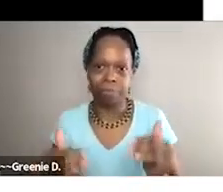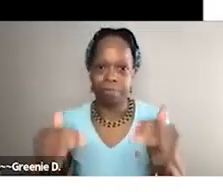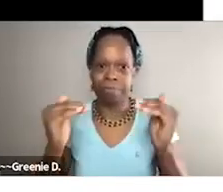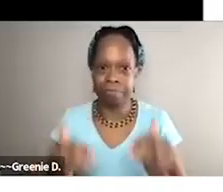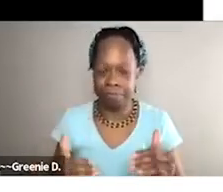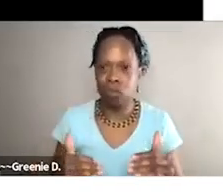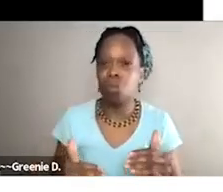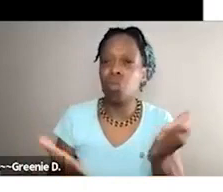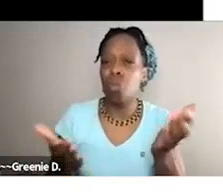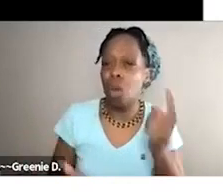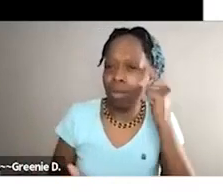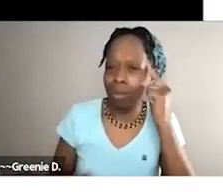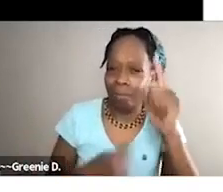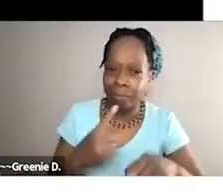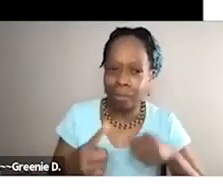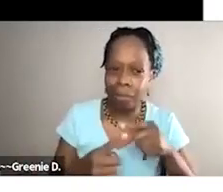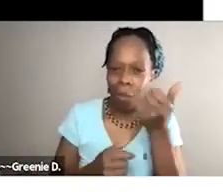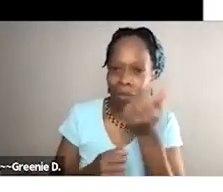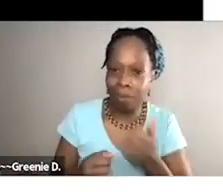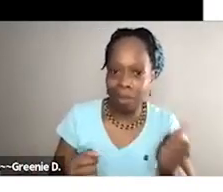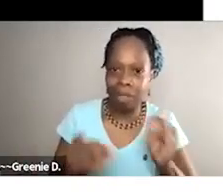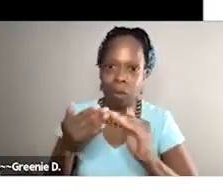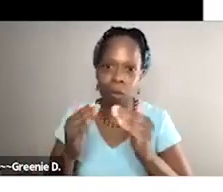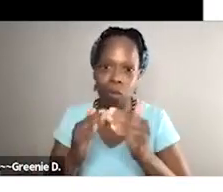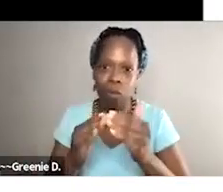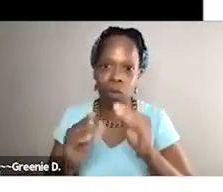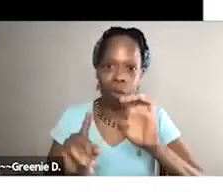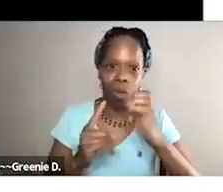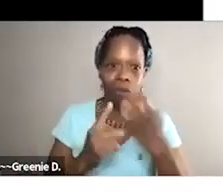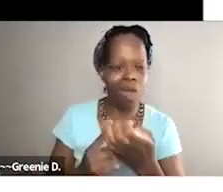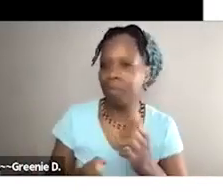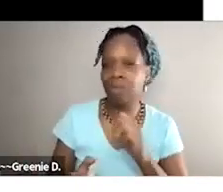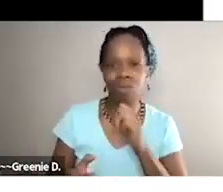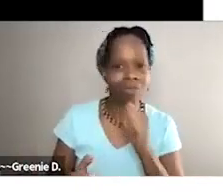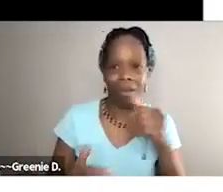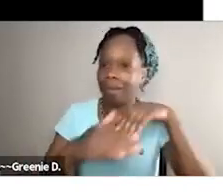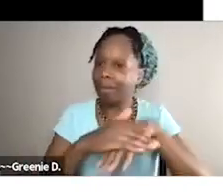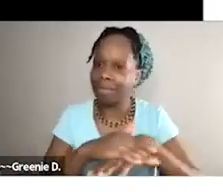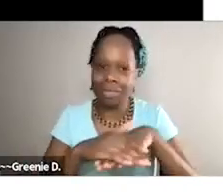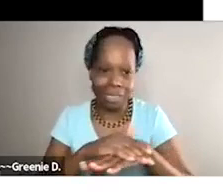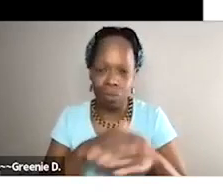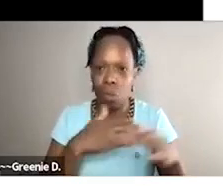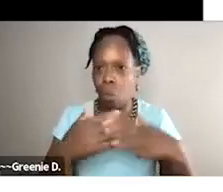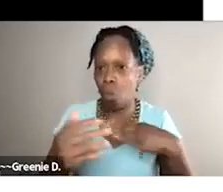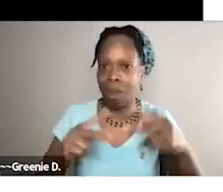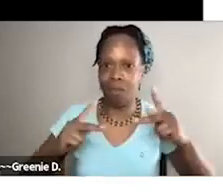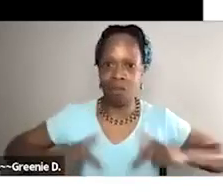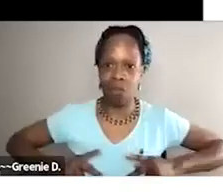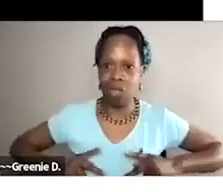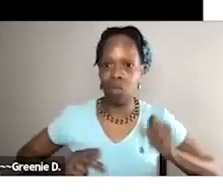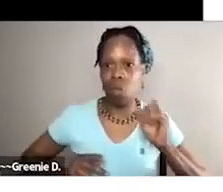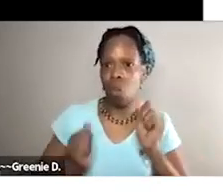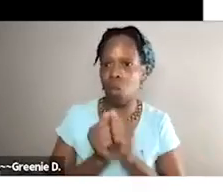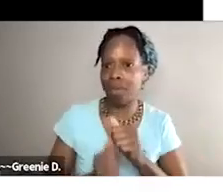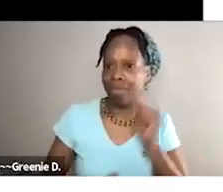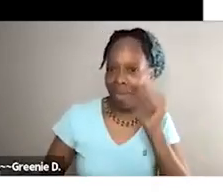that is inaccessible, be that be physically or attitudinally, is not welcoming to all. False